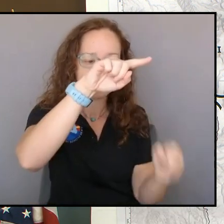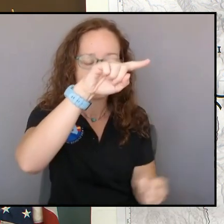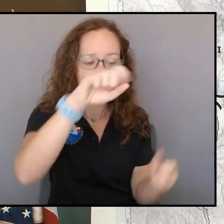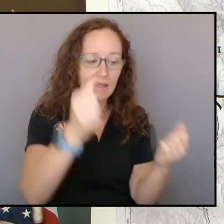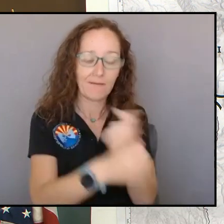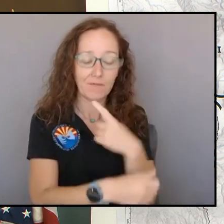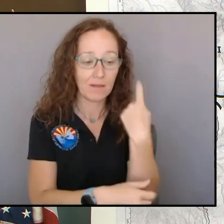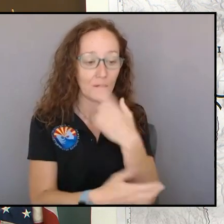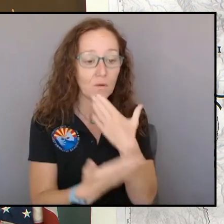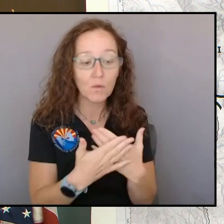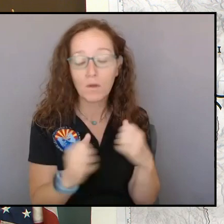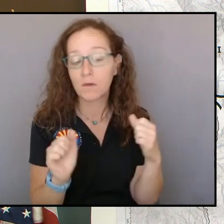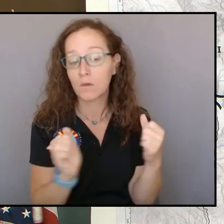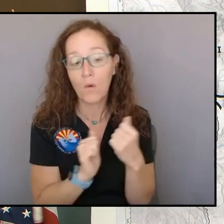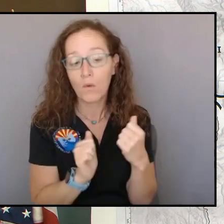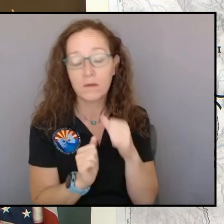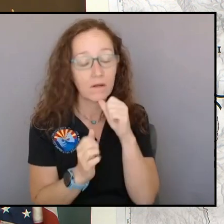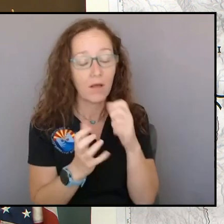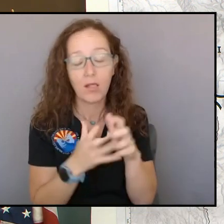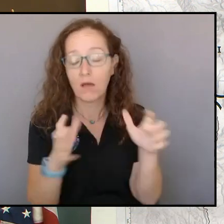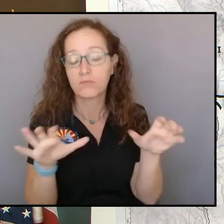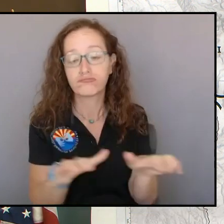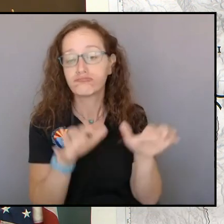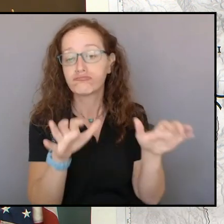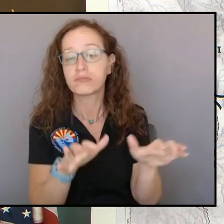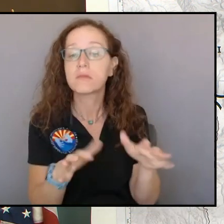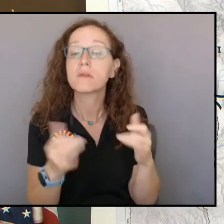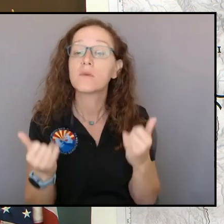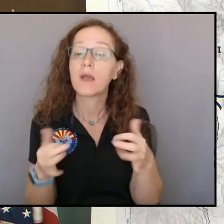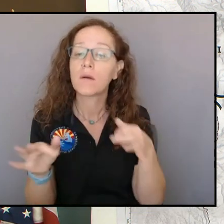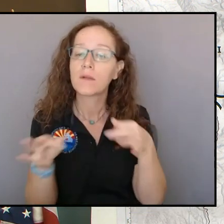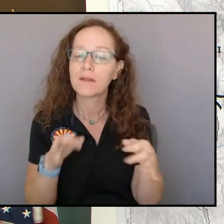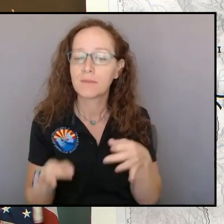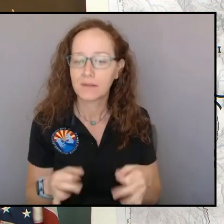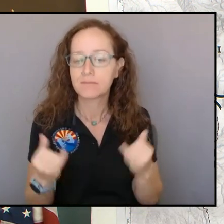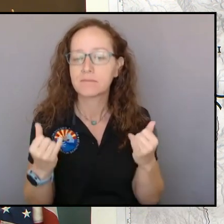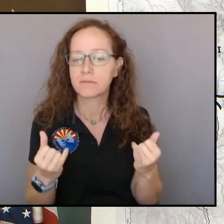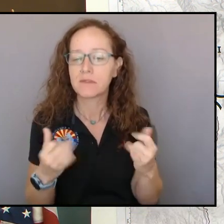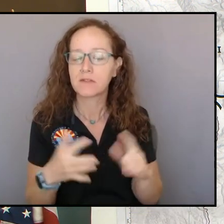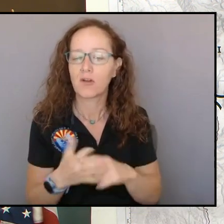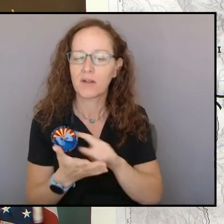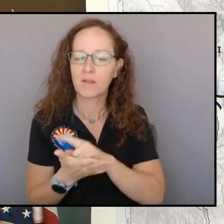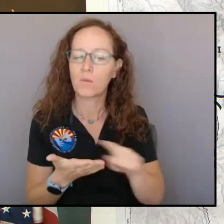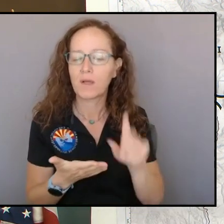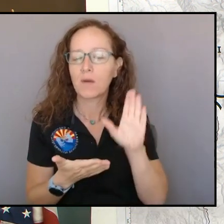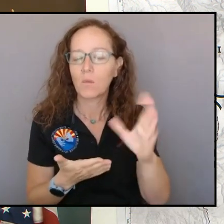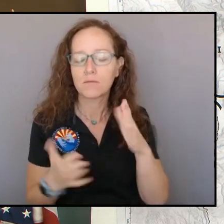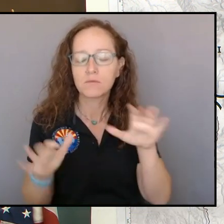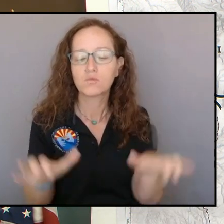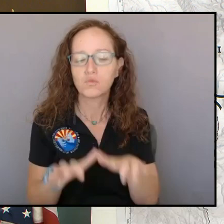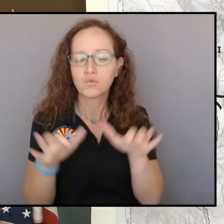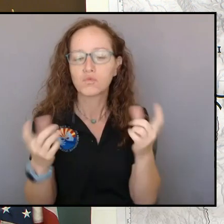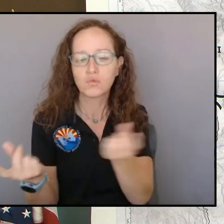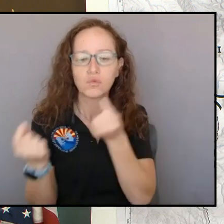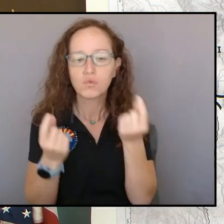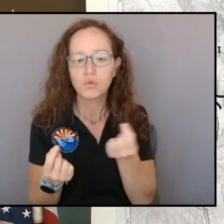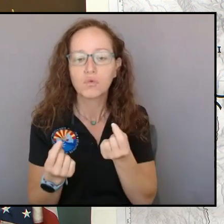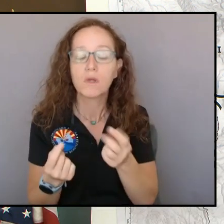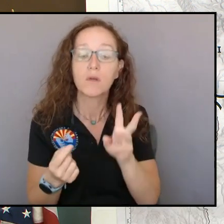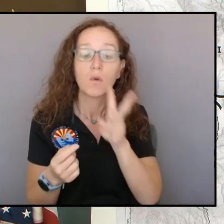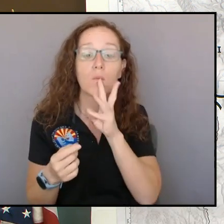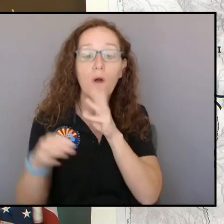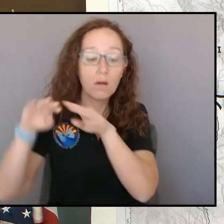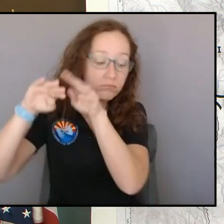cold, not a lot of activity. So I will say there will be some activity starting this week, which is a good activity. So your watershed, things